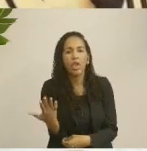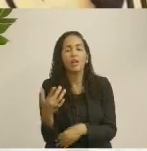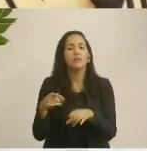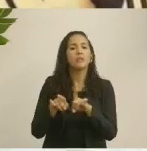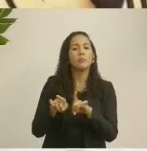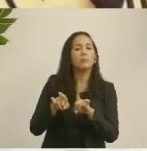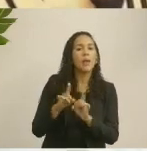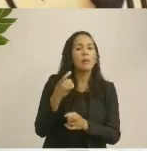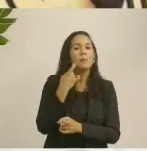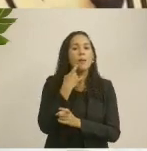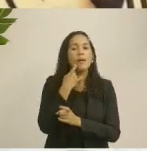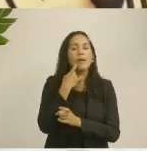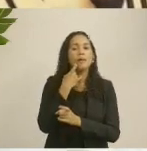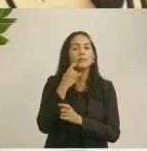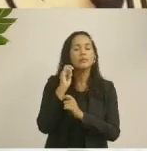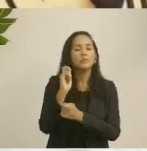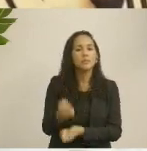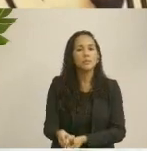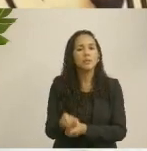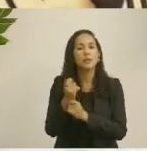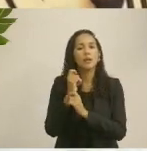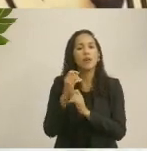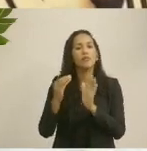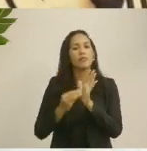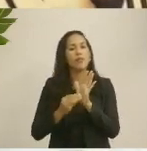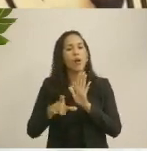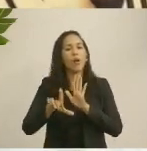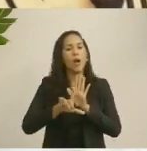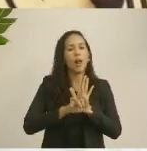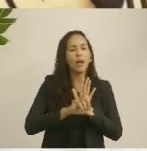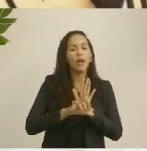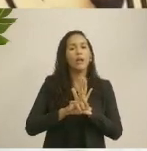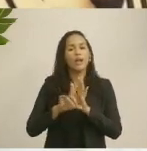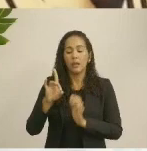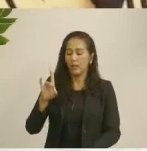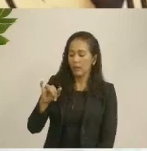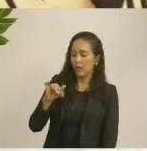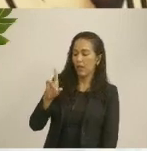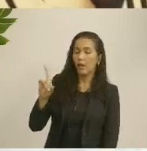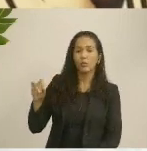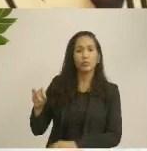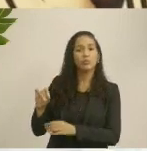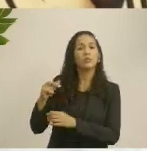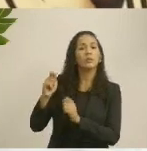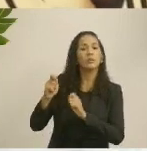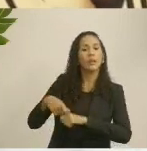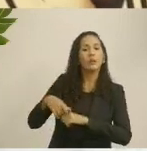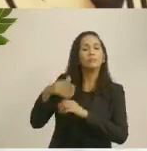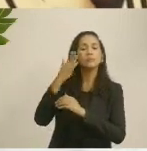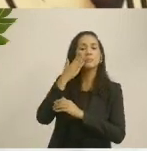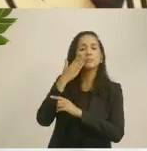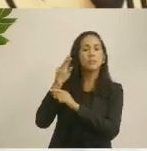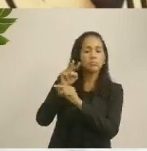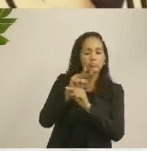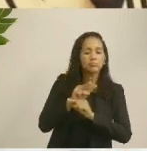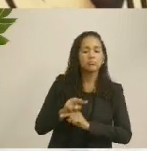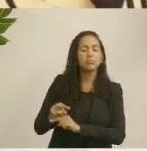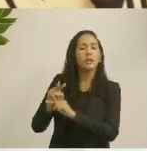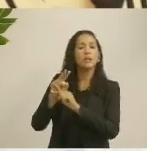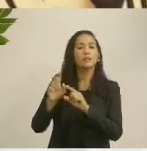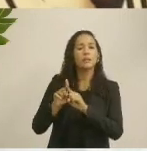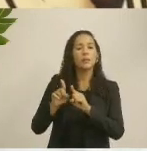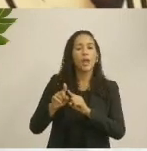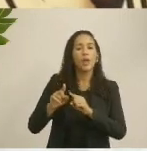illegal activities and then taking enforcement measures. So innovation in data collection and management